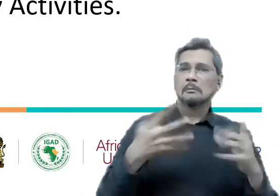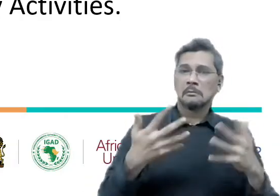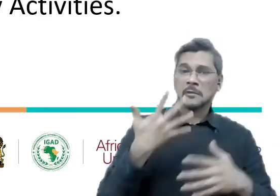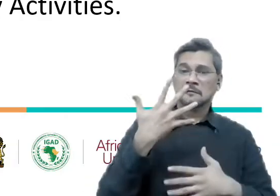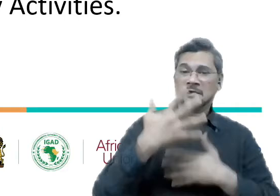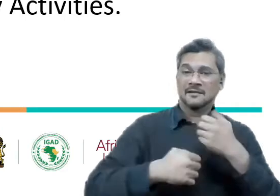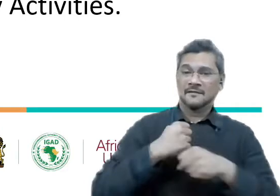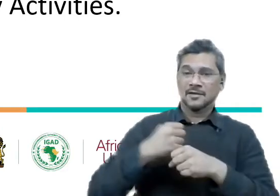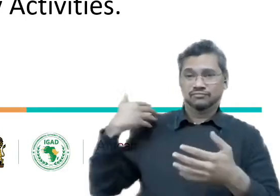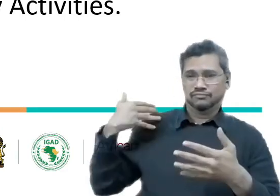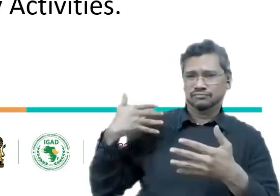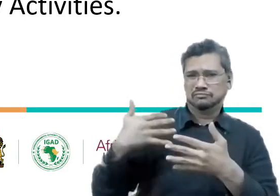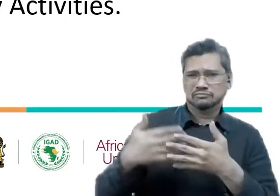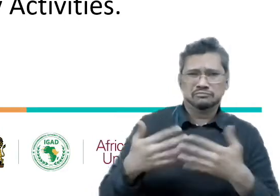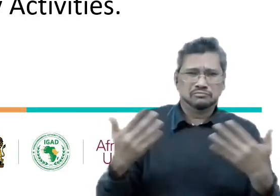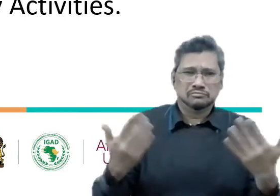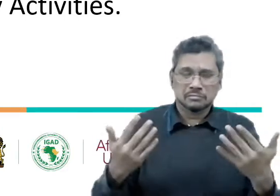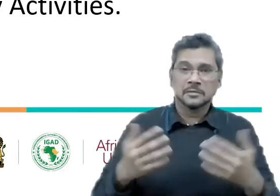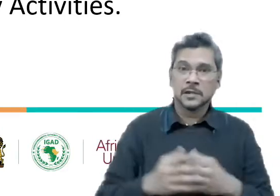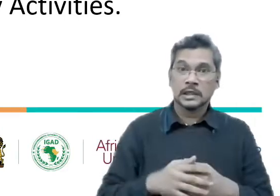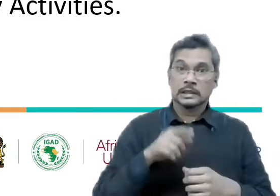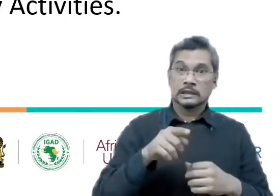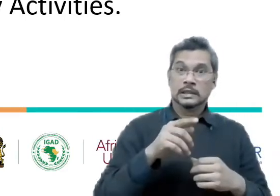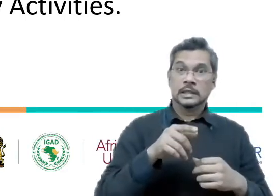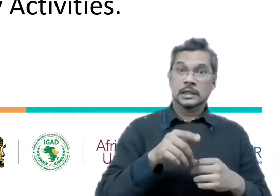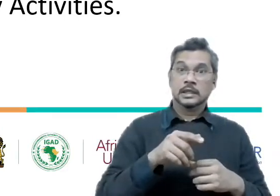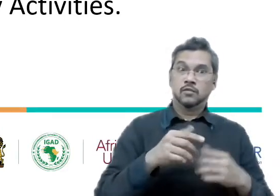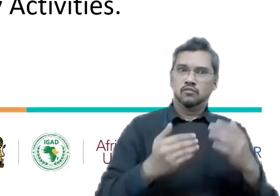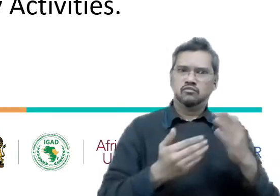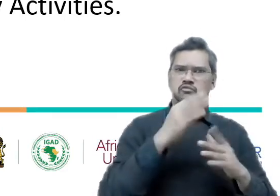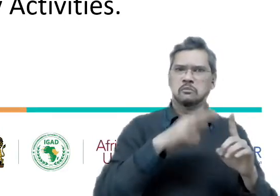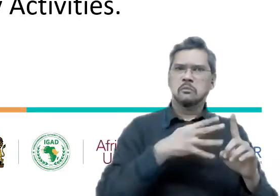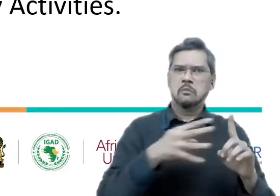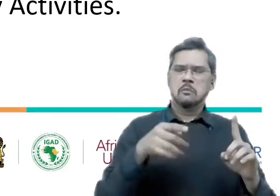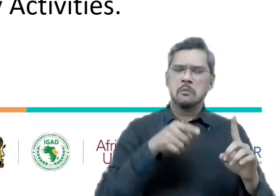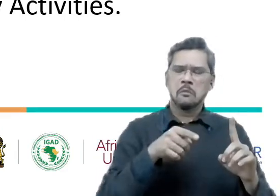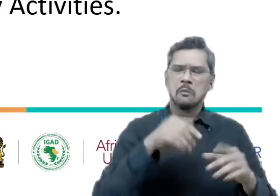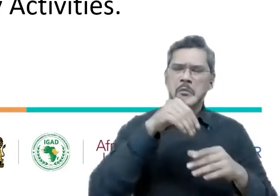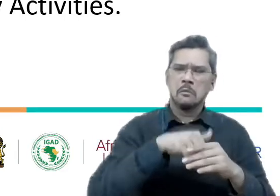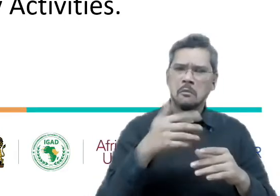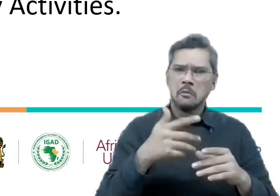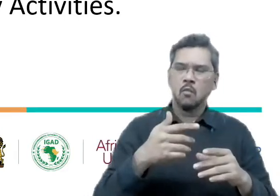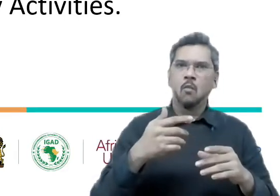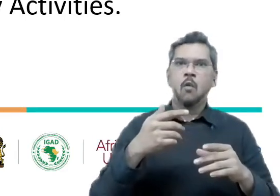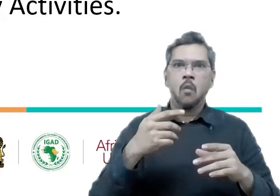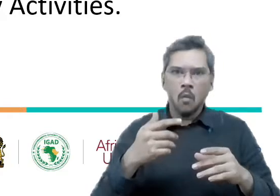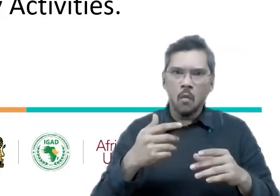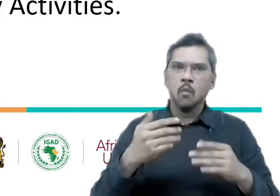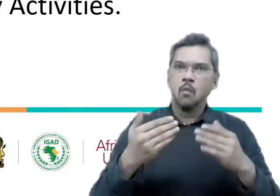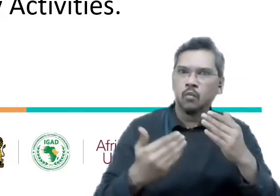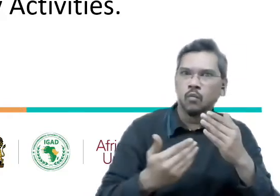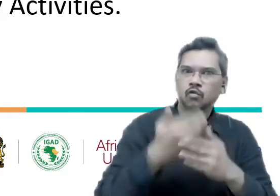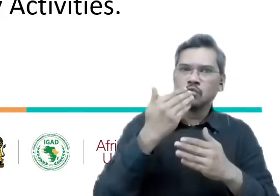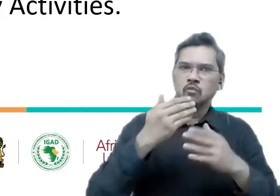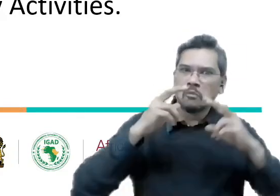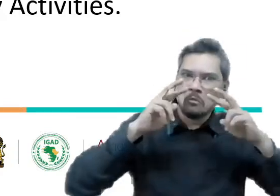was really undertaken through several initiatives. One was we undertook a qualitative and quantitative research, which